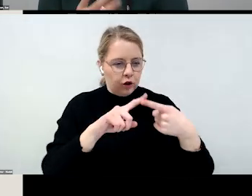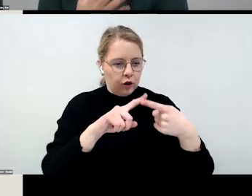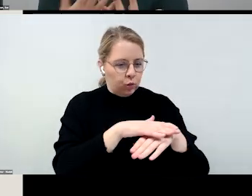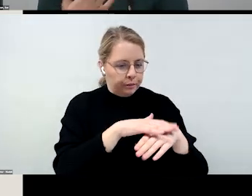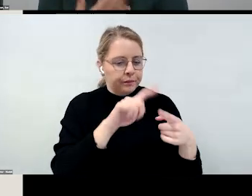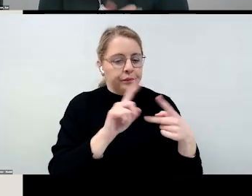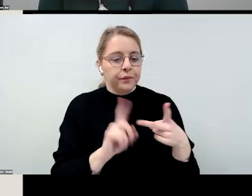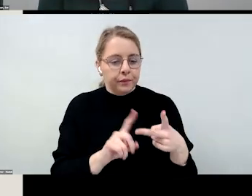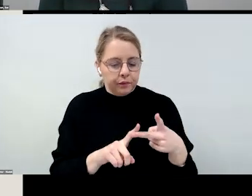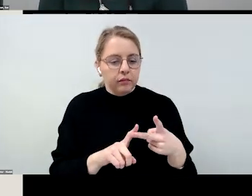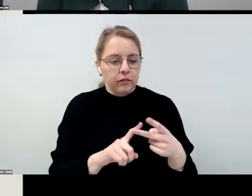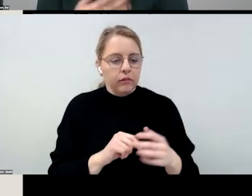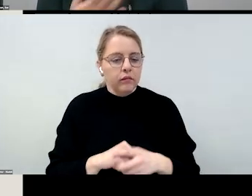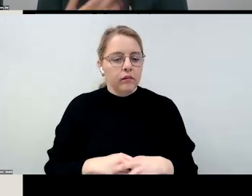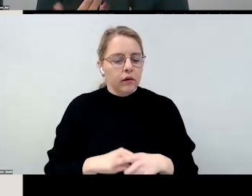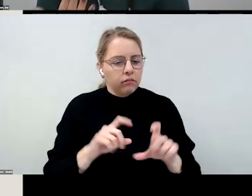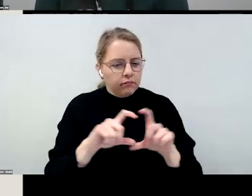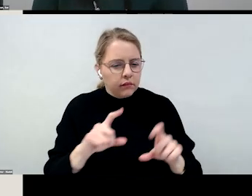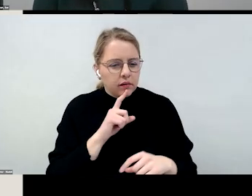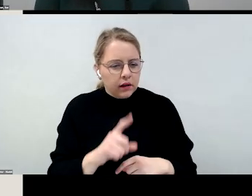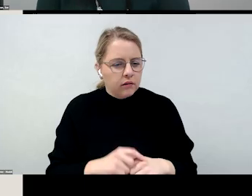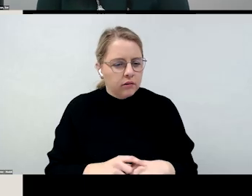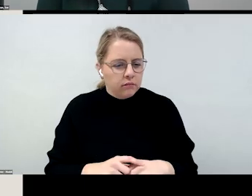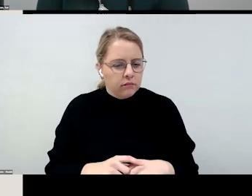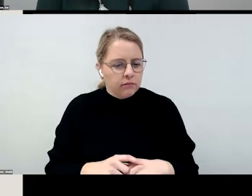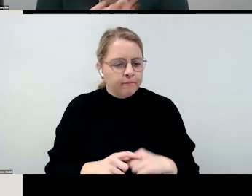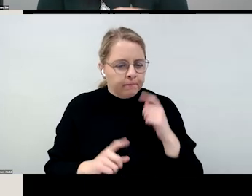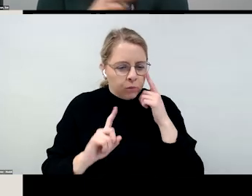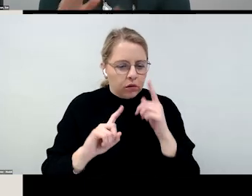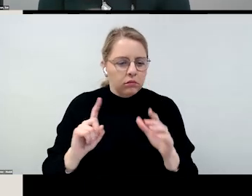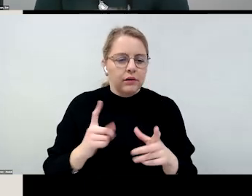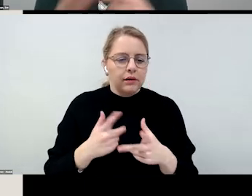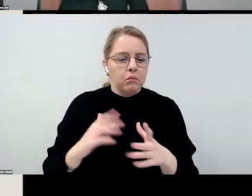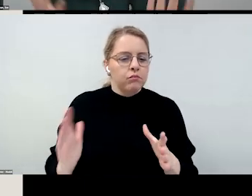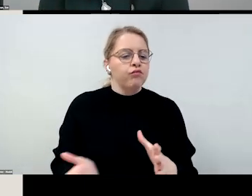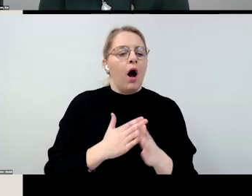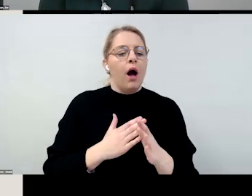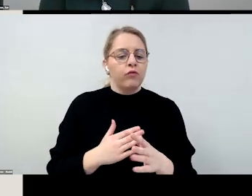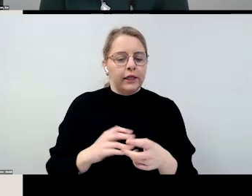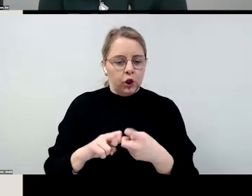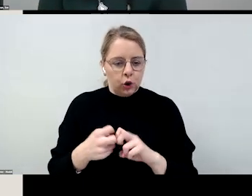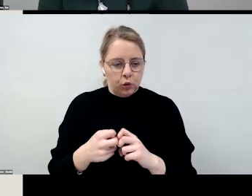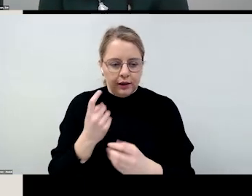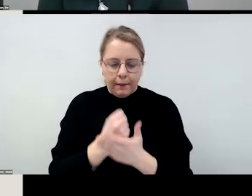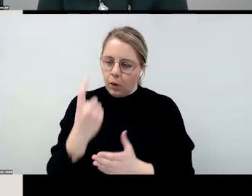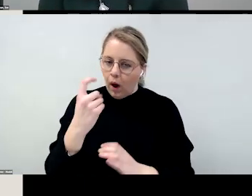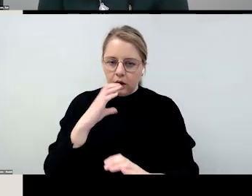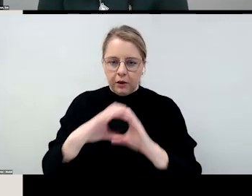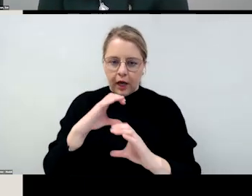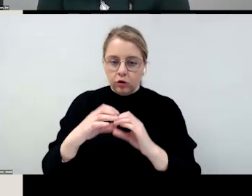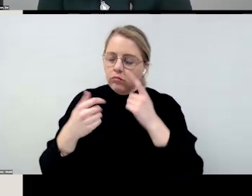quote there, where the healthcare professional said it really comes back as a primary issue, even above things like having good awareness of